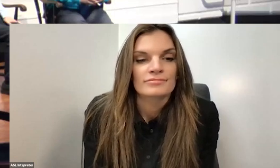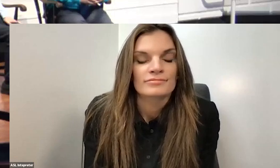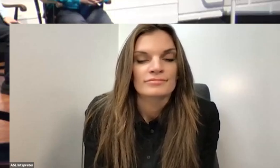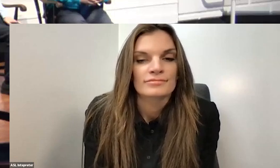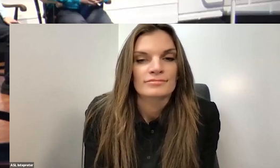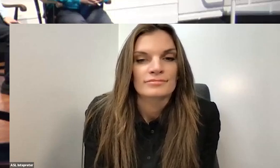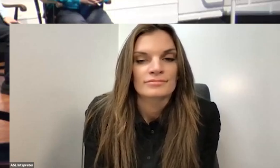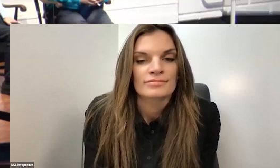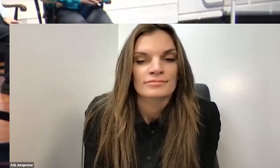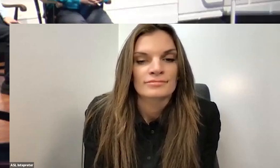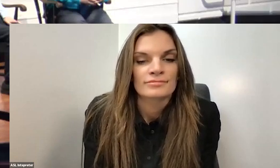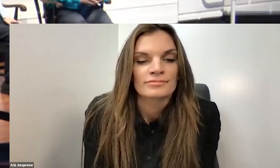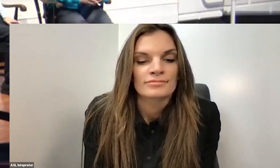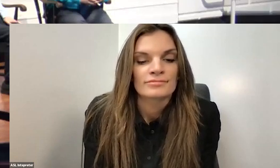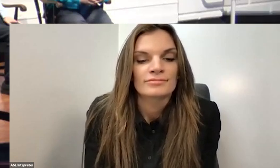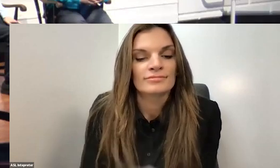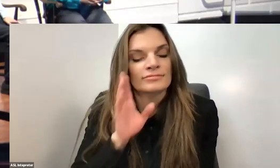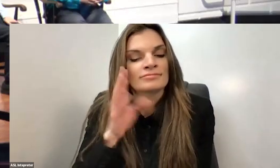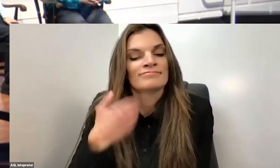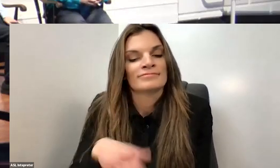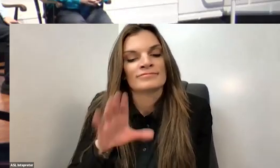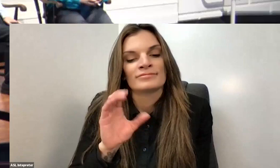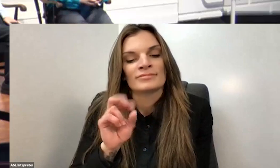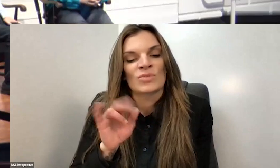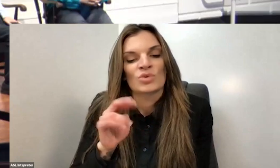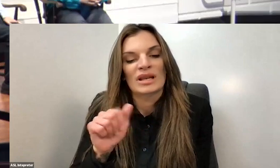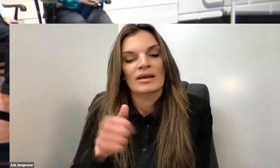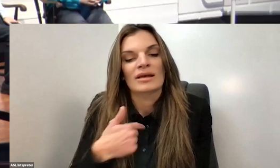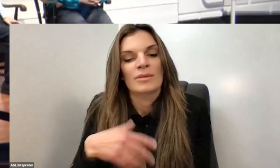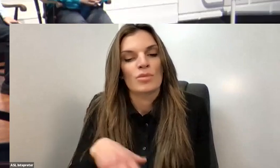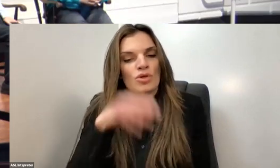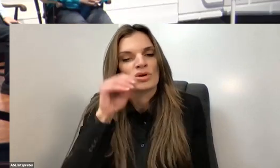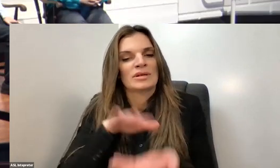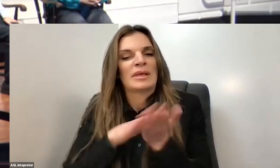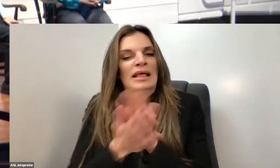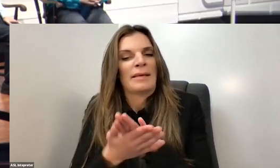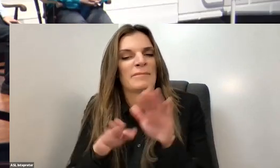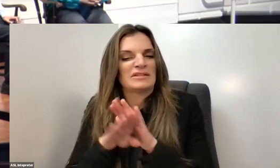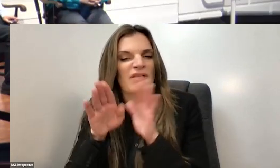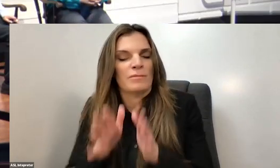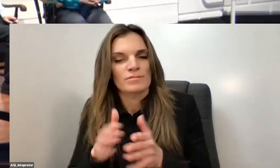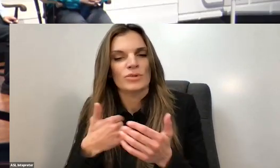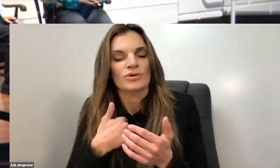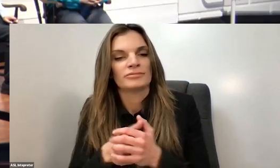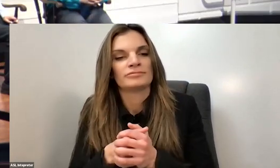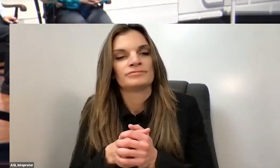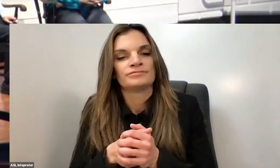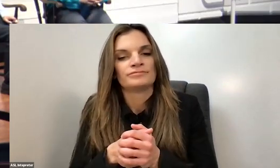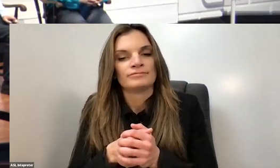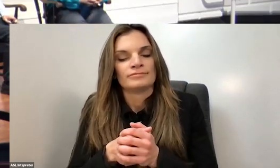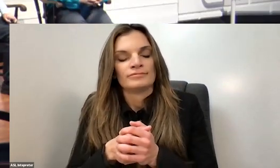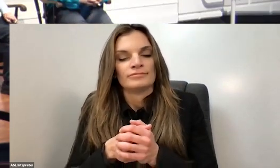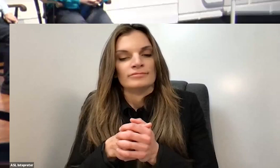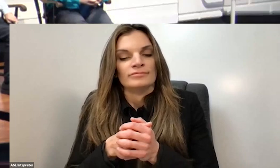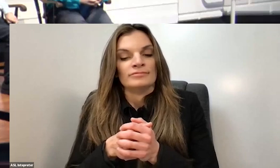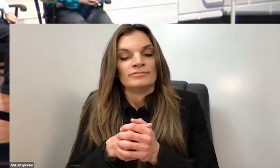Hi, everyone. My name is Corina Marg. I'm learning to become a front-end developer. For me, being able to